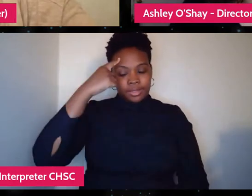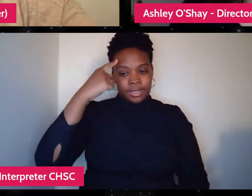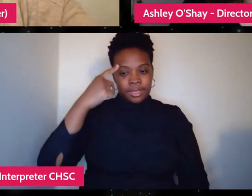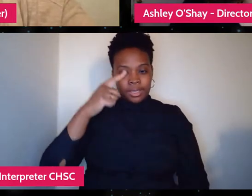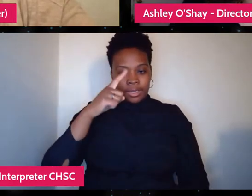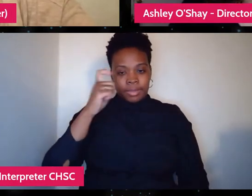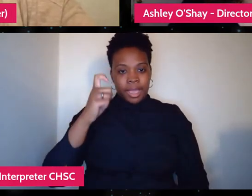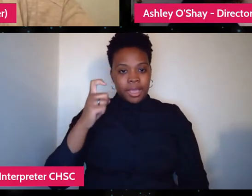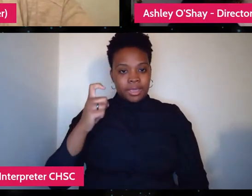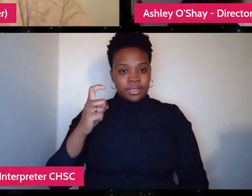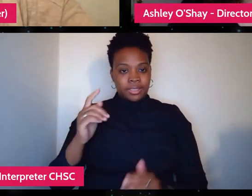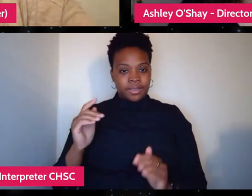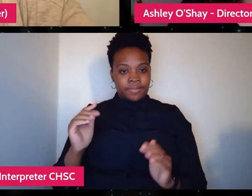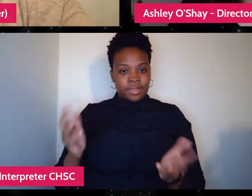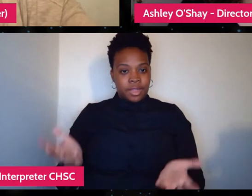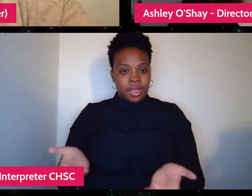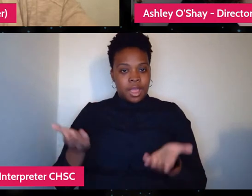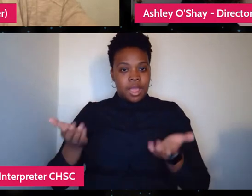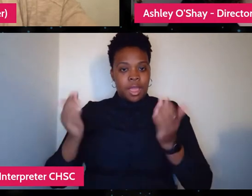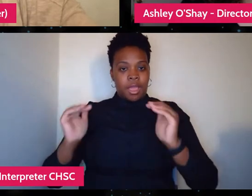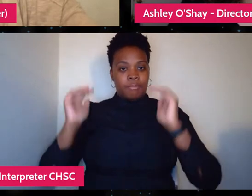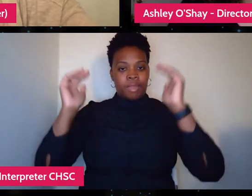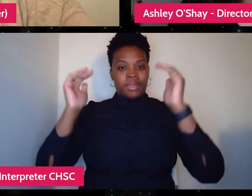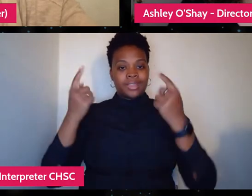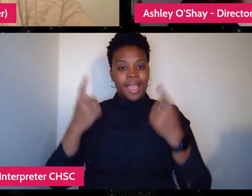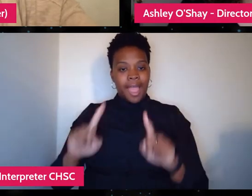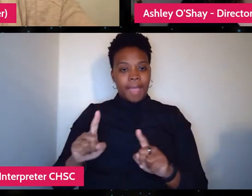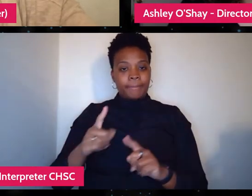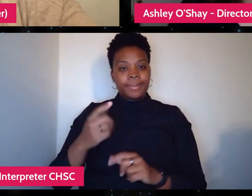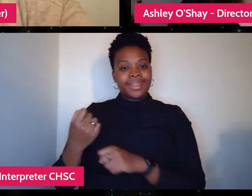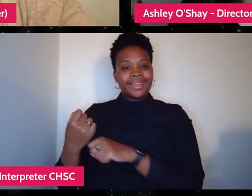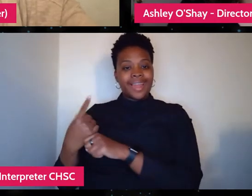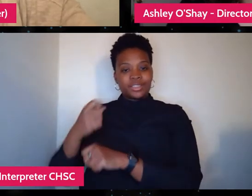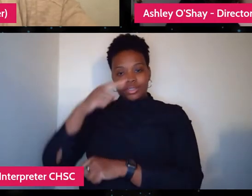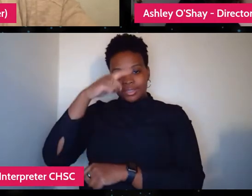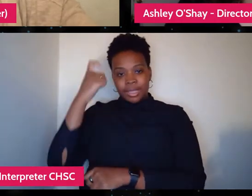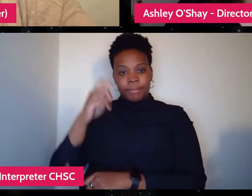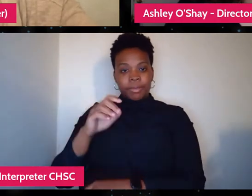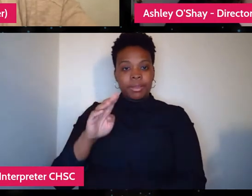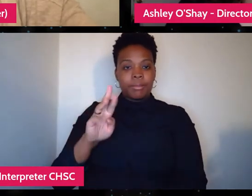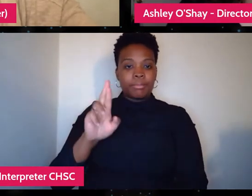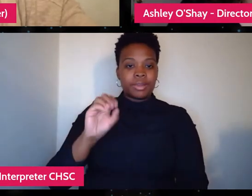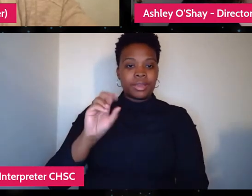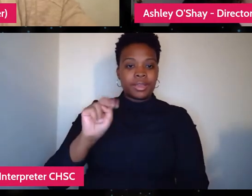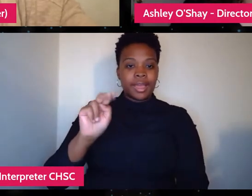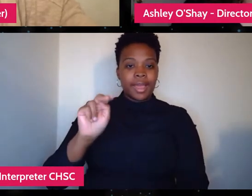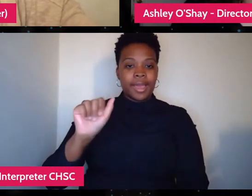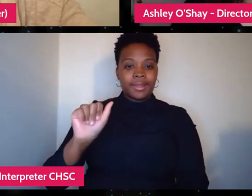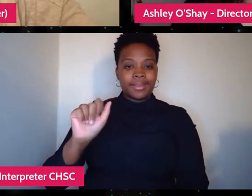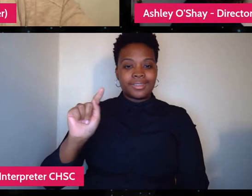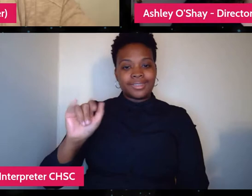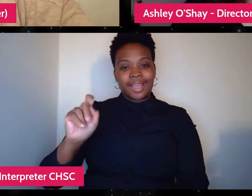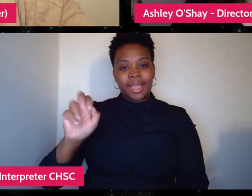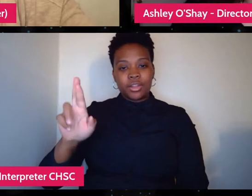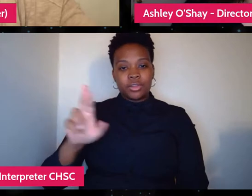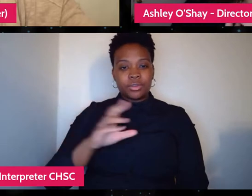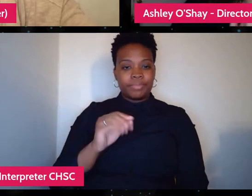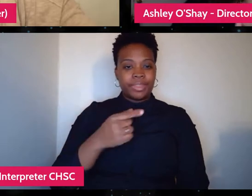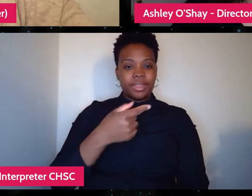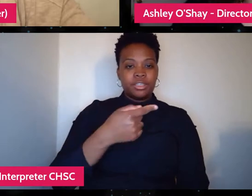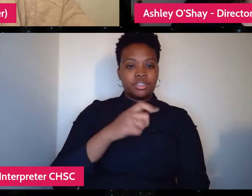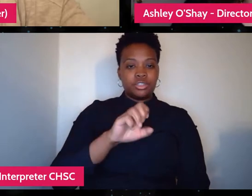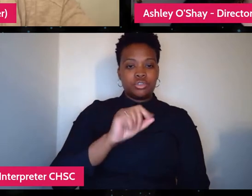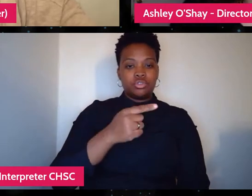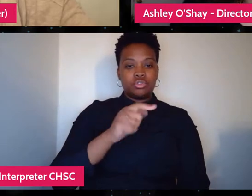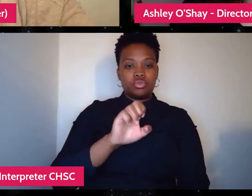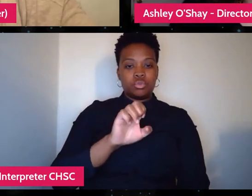the uprisings that happened last summer around the killings of Breonna Taylor and George Floyd, there was just like a lot of interest in